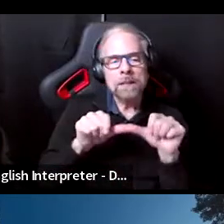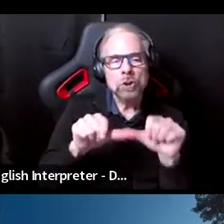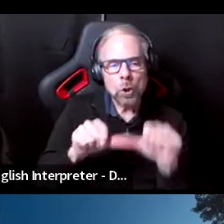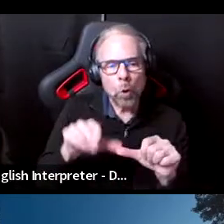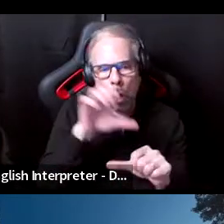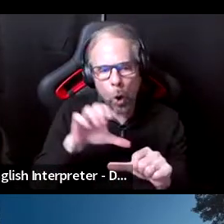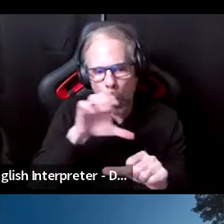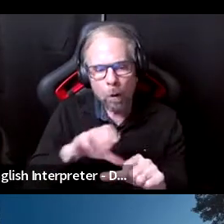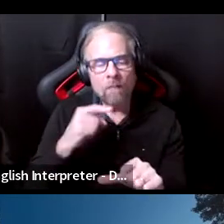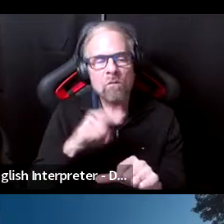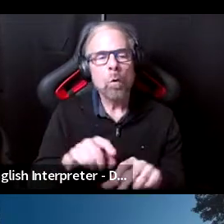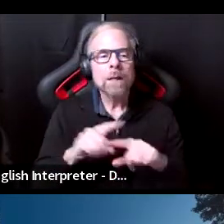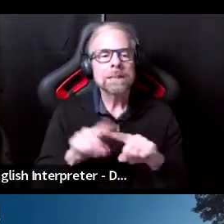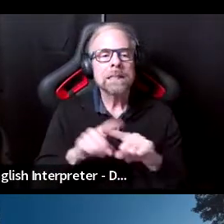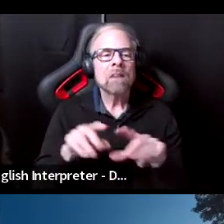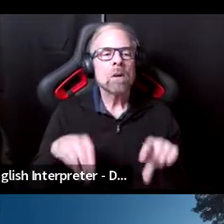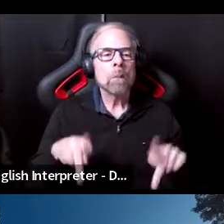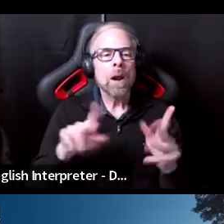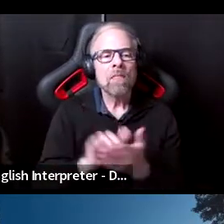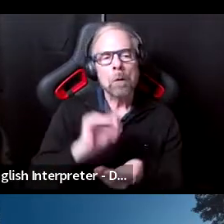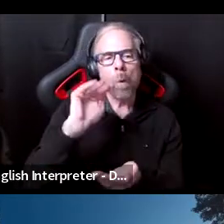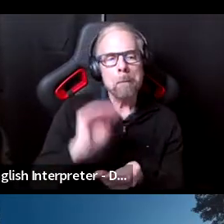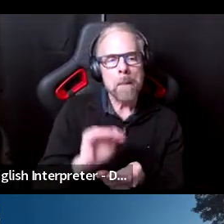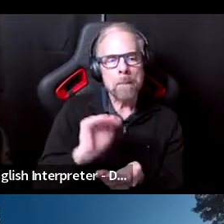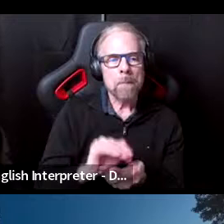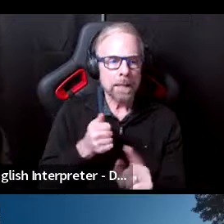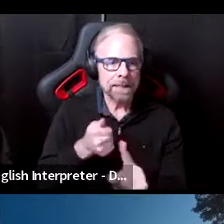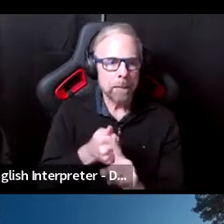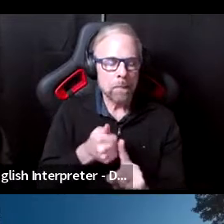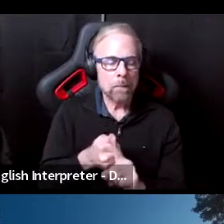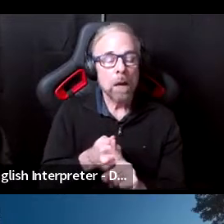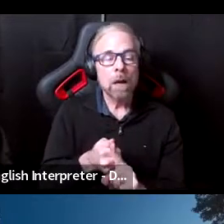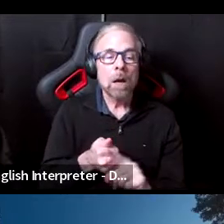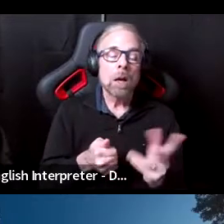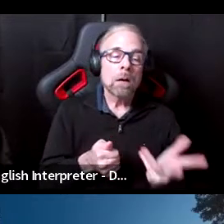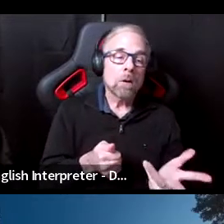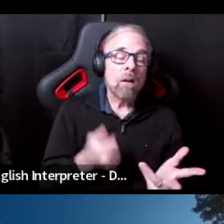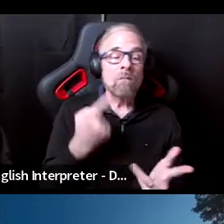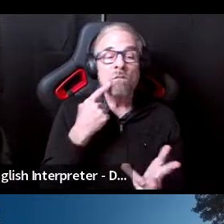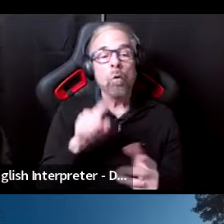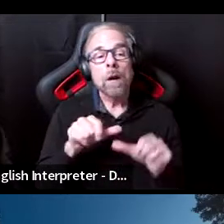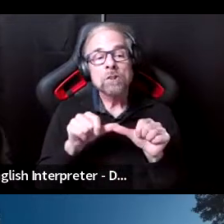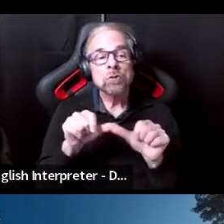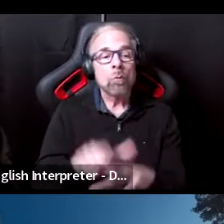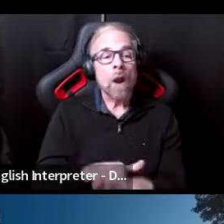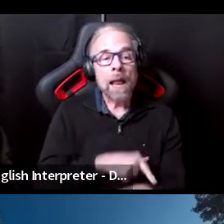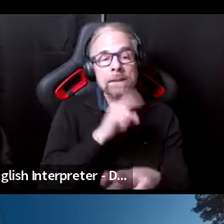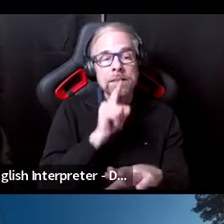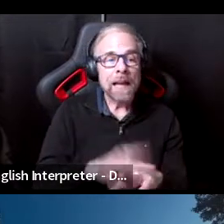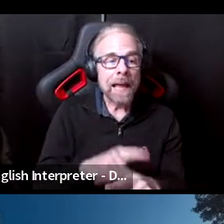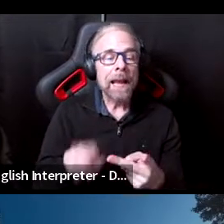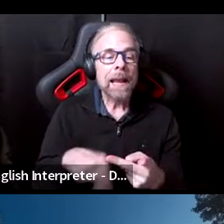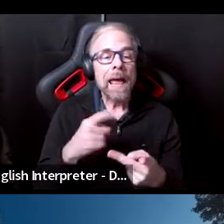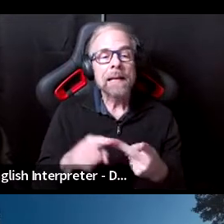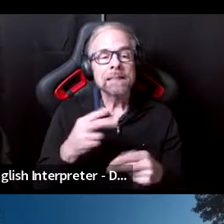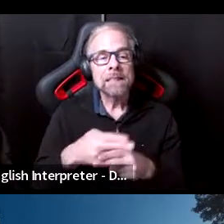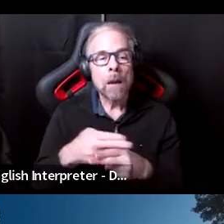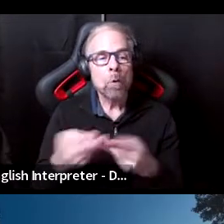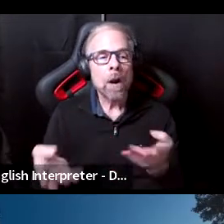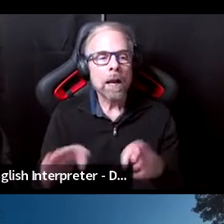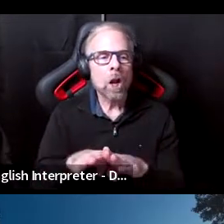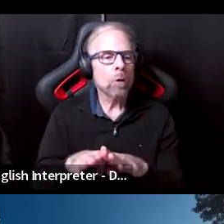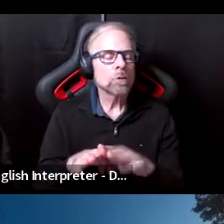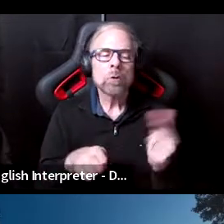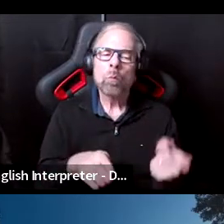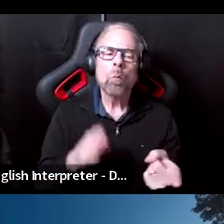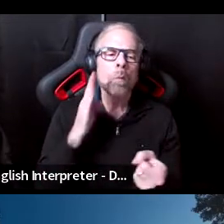avoid and minimize those impacts. You know, we'll know the duration and for the temporary closures when we get closer to construction. It's just too early